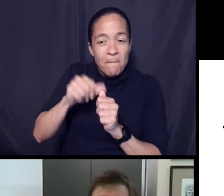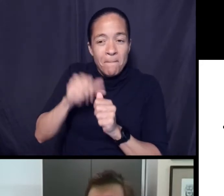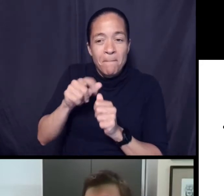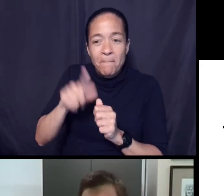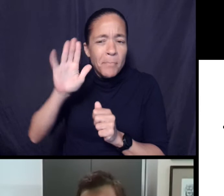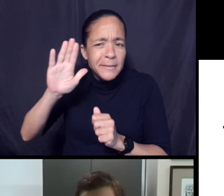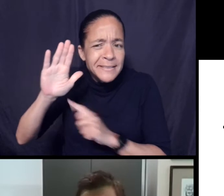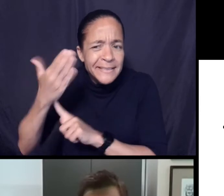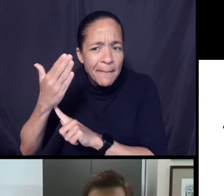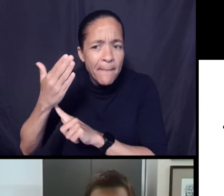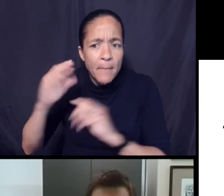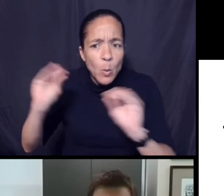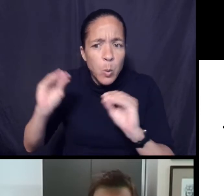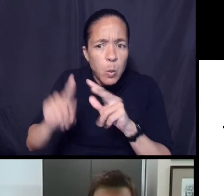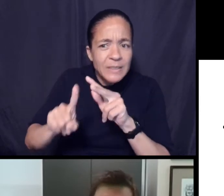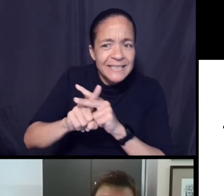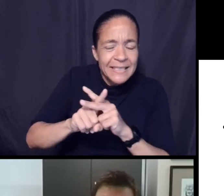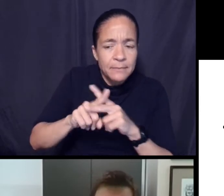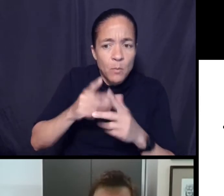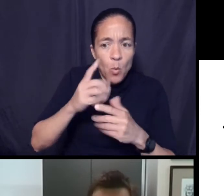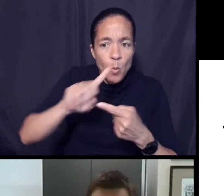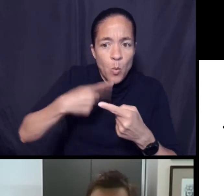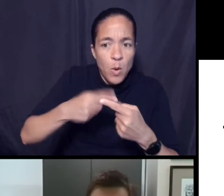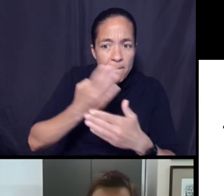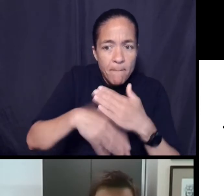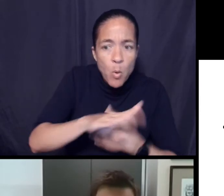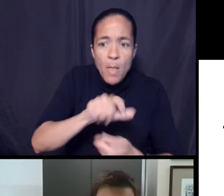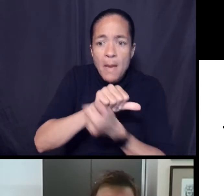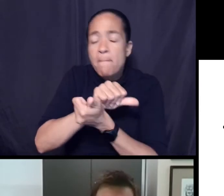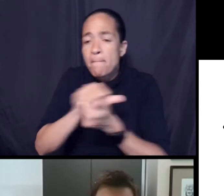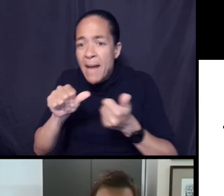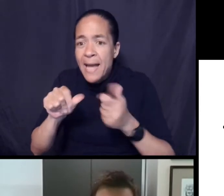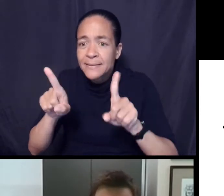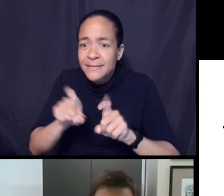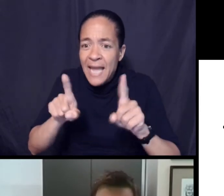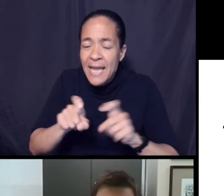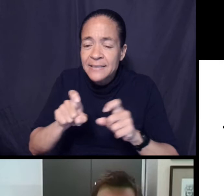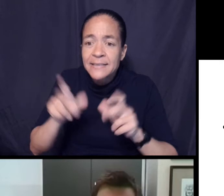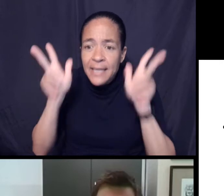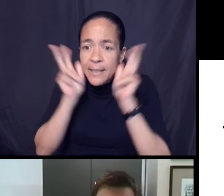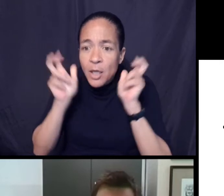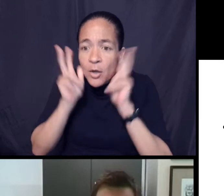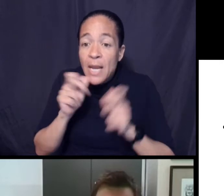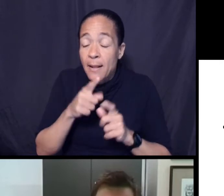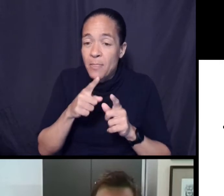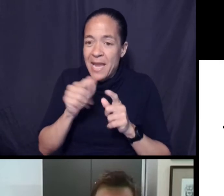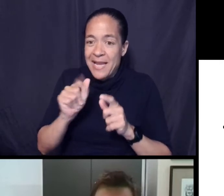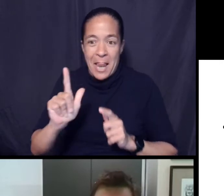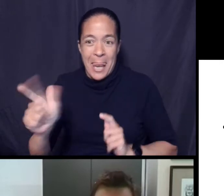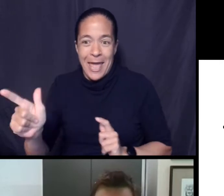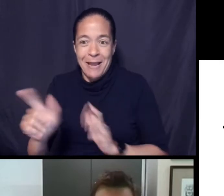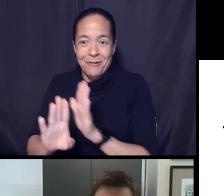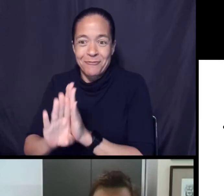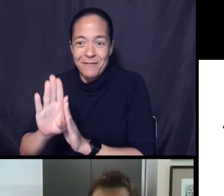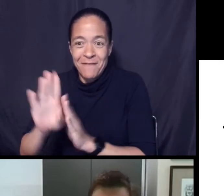they don't appear to be affected by the virus at birth, they pass their newborn hearing test, these children can then go on to develop hearing loss that